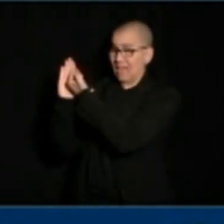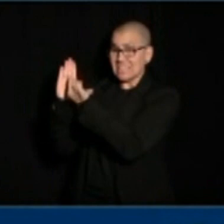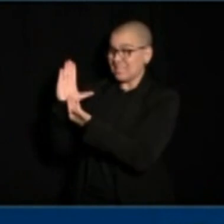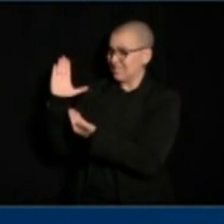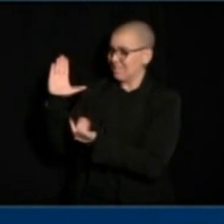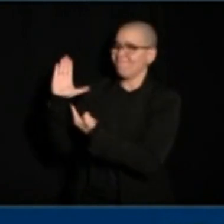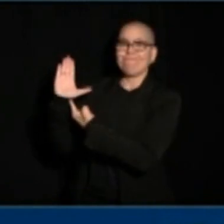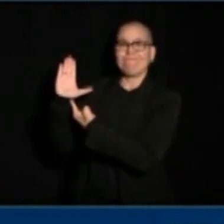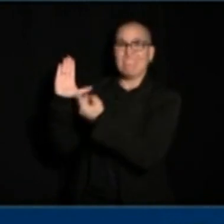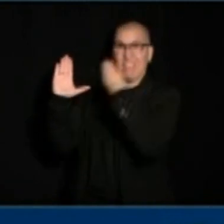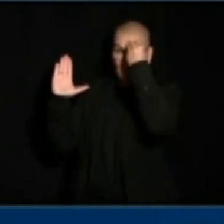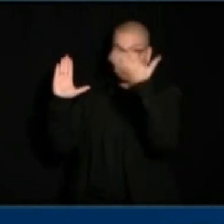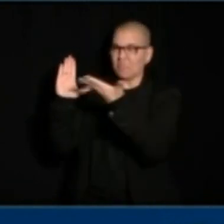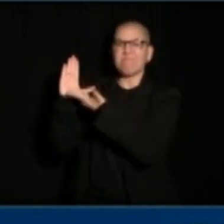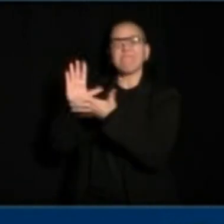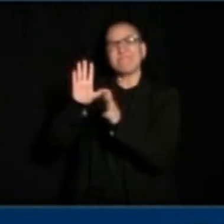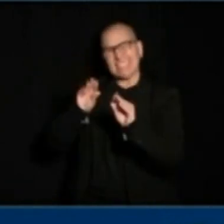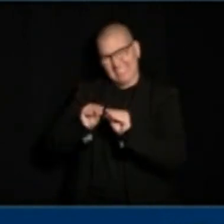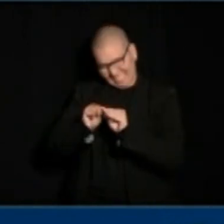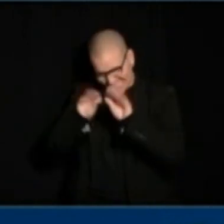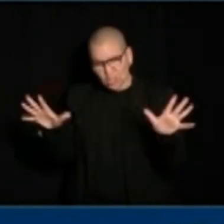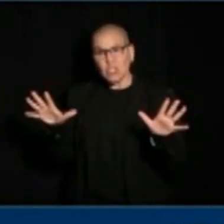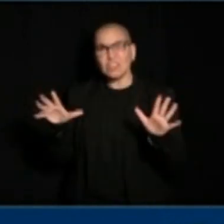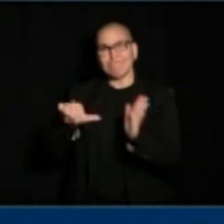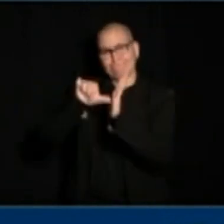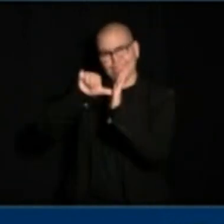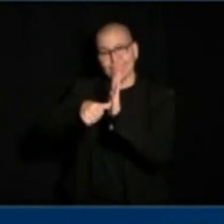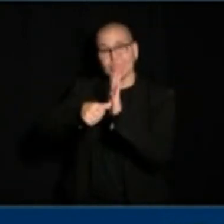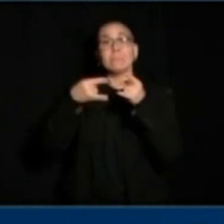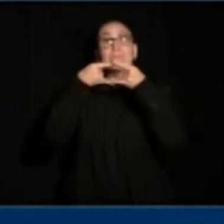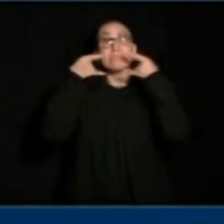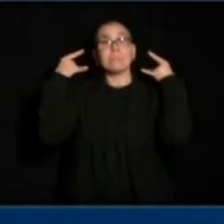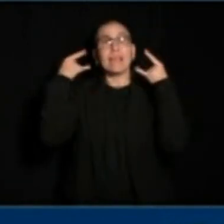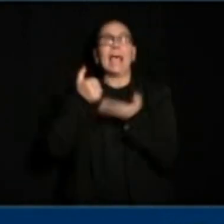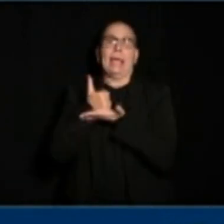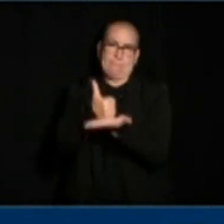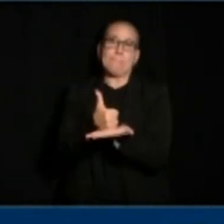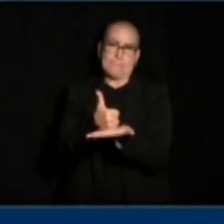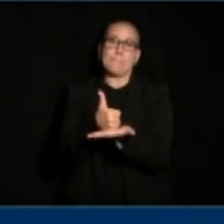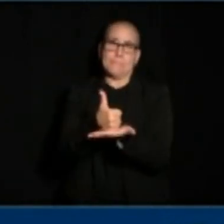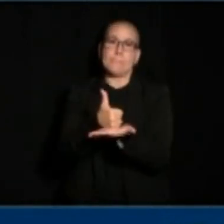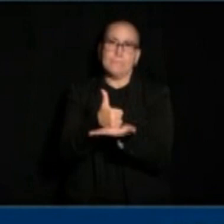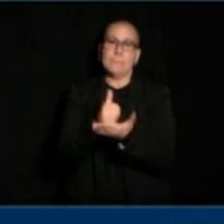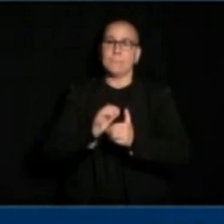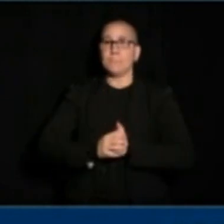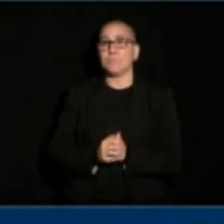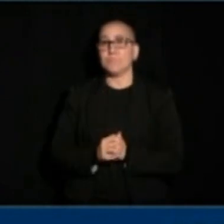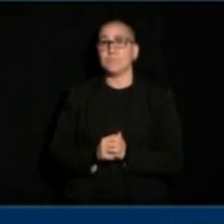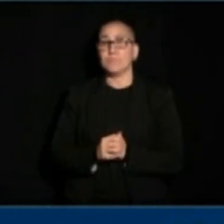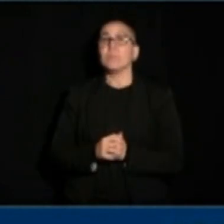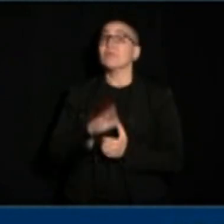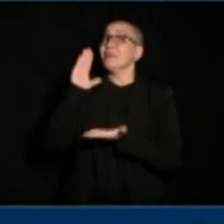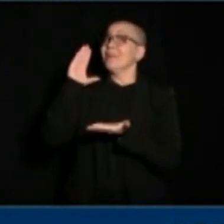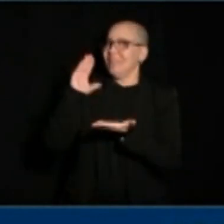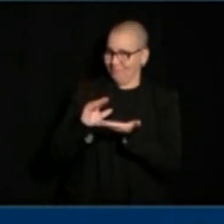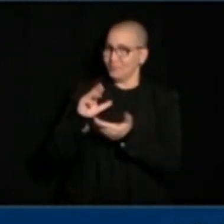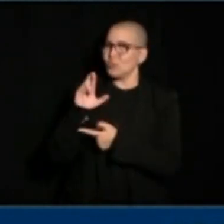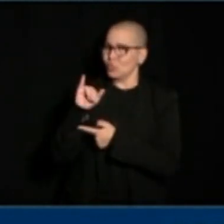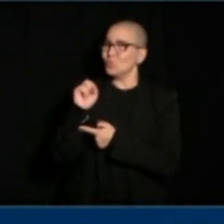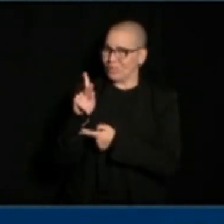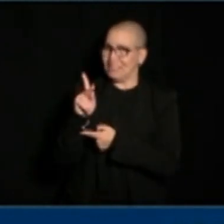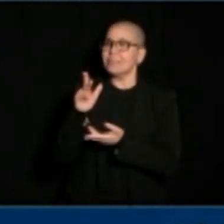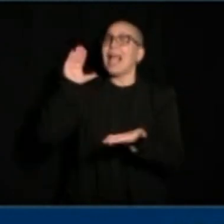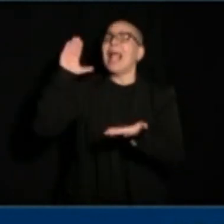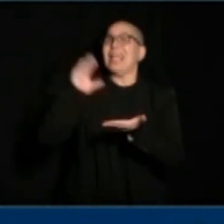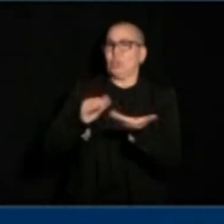is pretty clear. Masks do help. They help mitigate the risk. They help mitigate the risk for others that you're around, and there's even